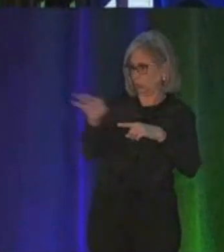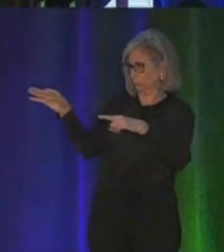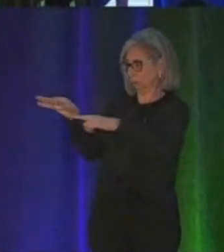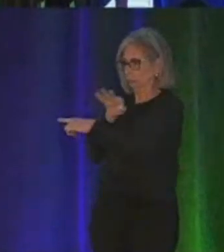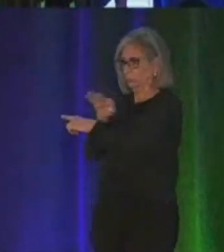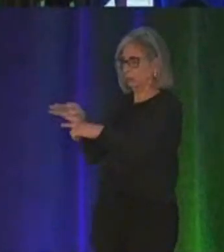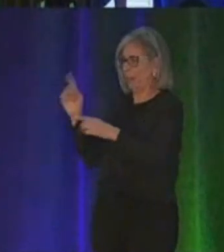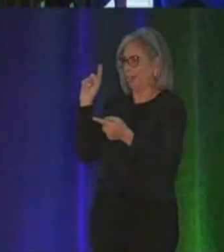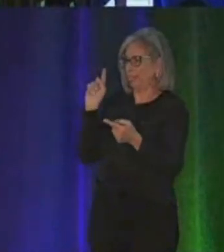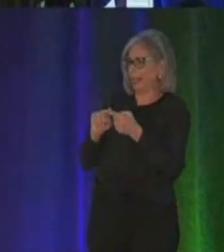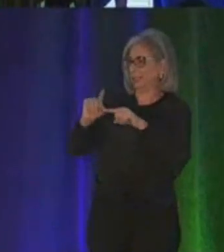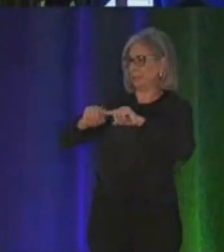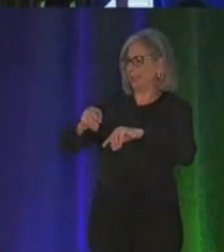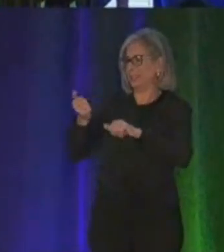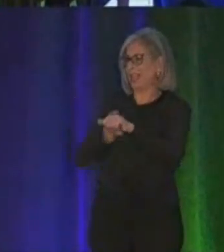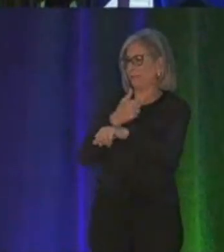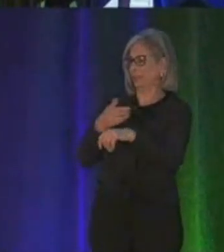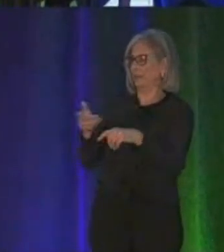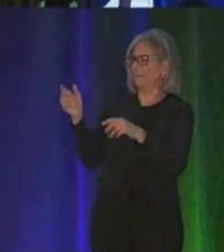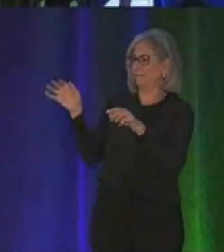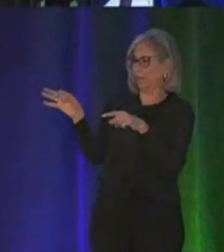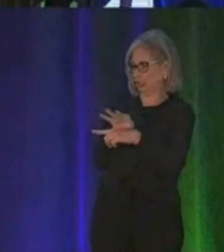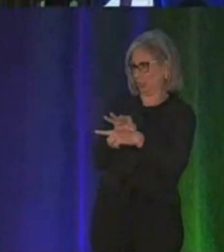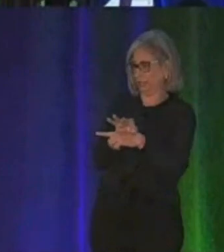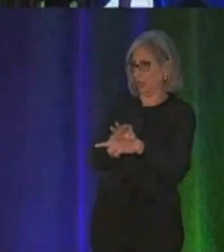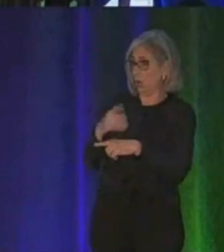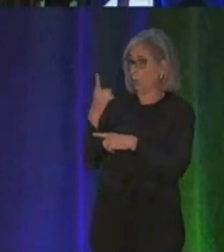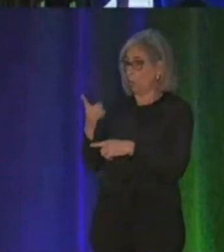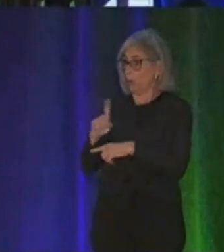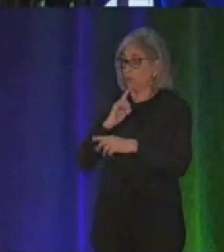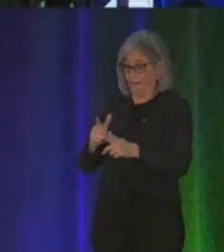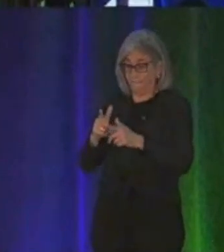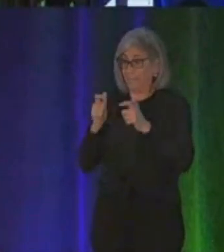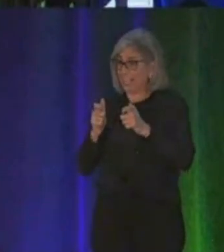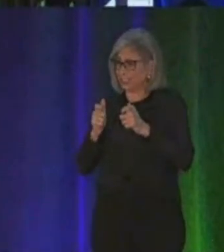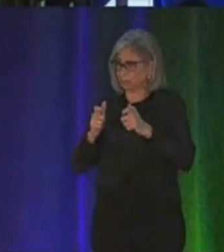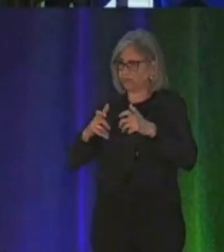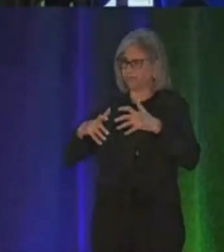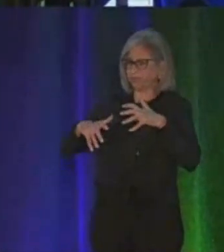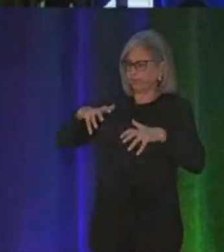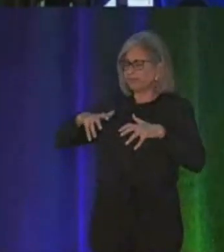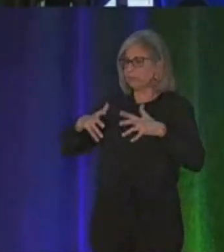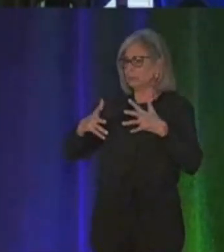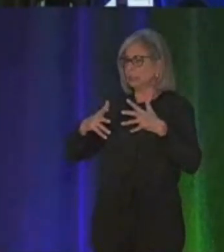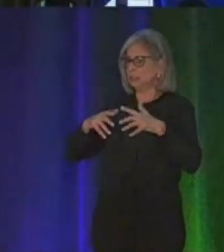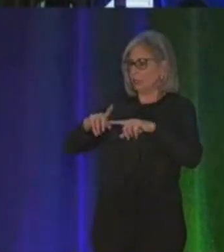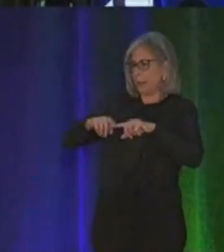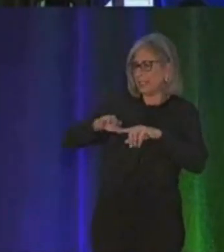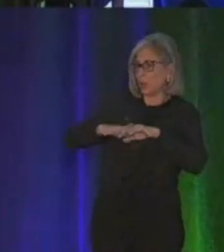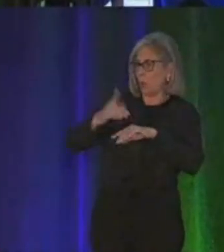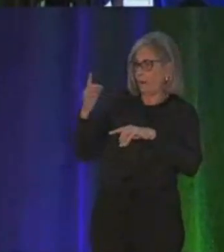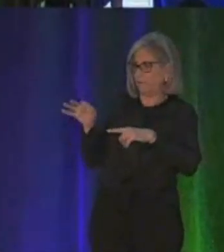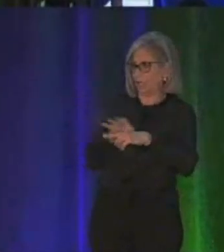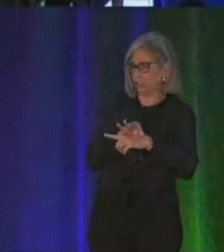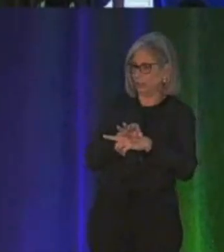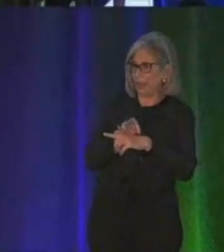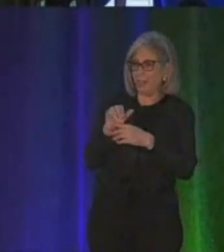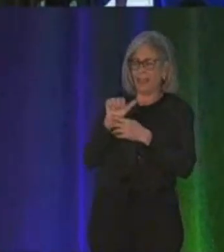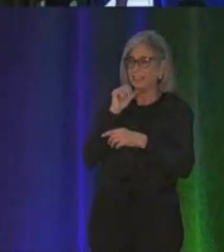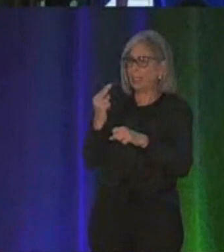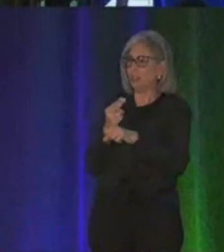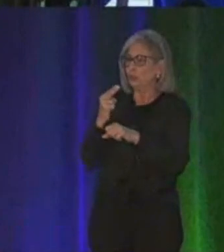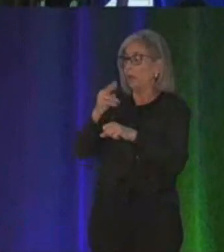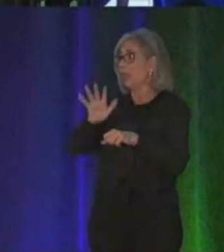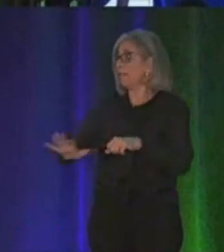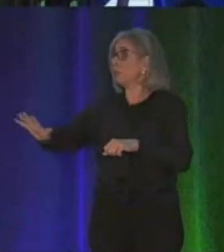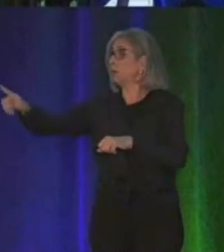fewer dependencies per function. Hypothetically, you might have like one really fat, chunky dependency in one function that's not used by the